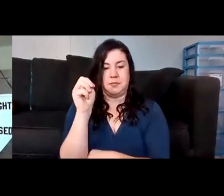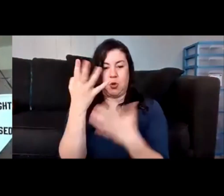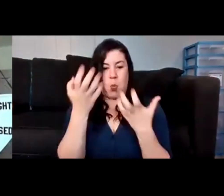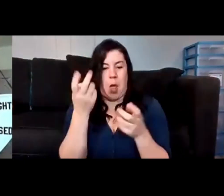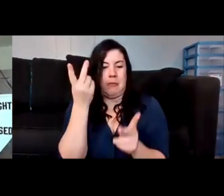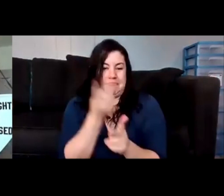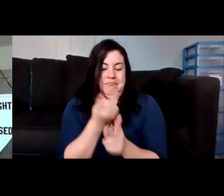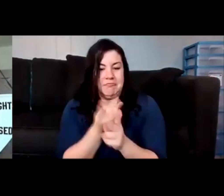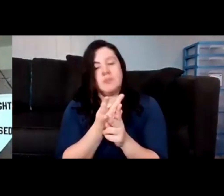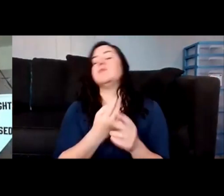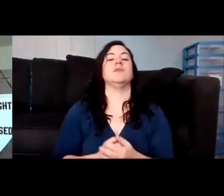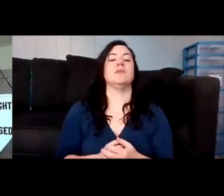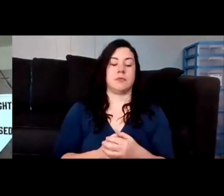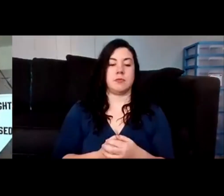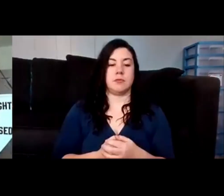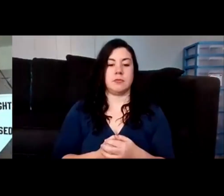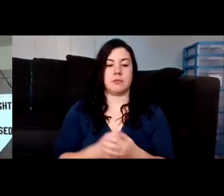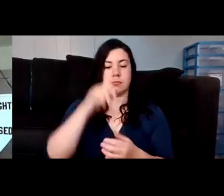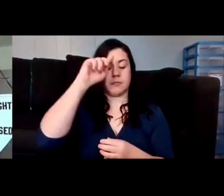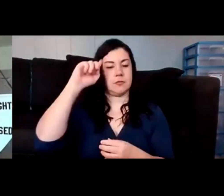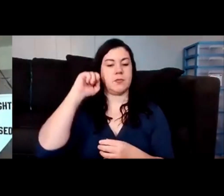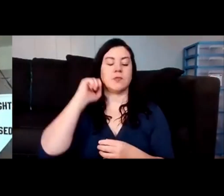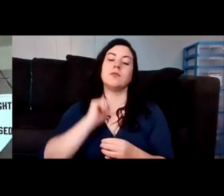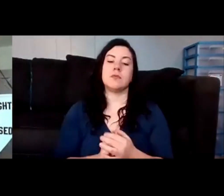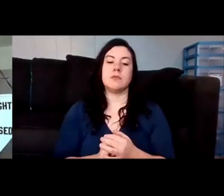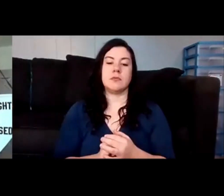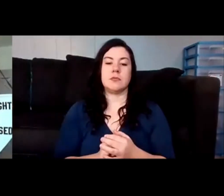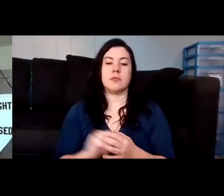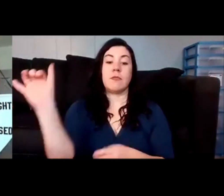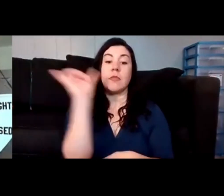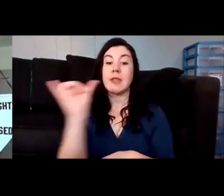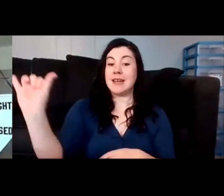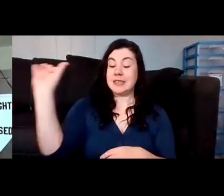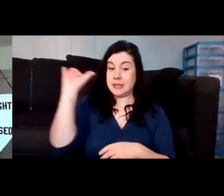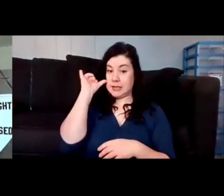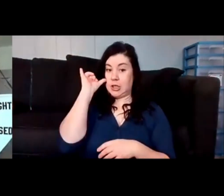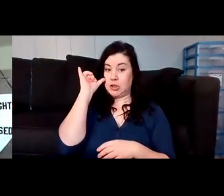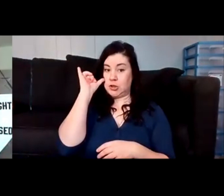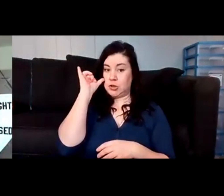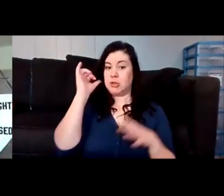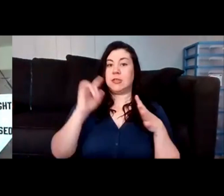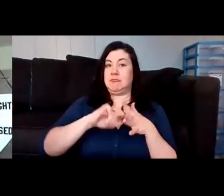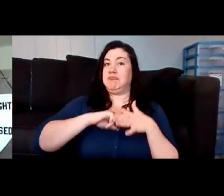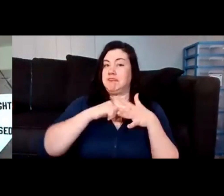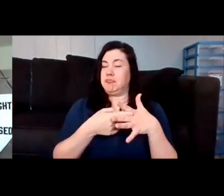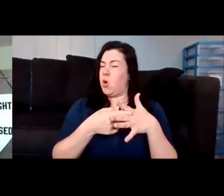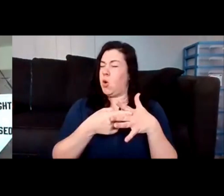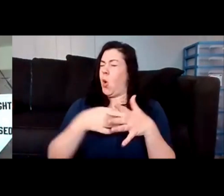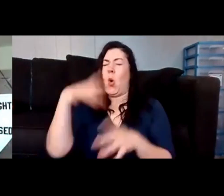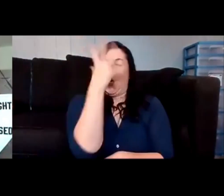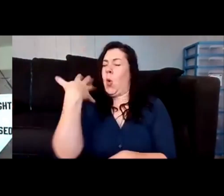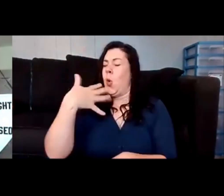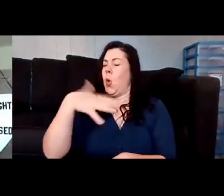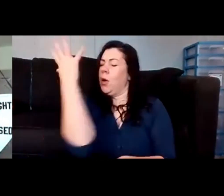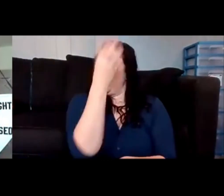So yesterday, we were able to start off this teaching. It was really a powerful and beautiful experience.